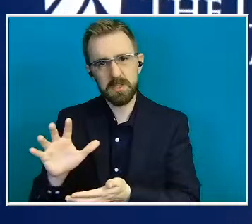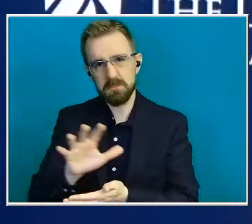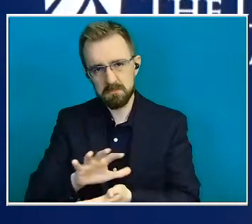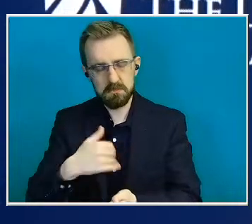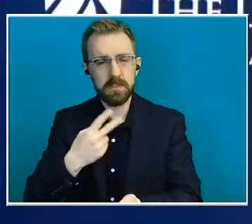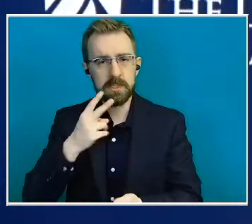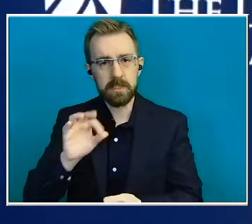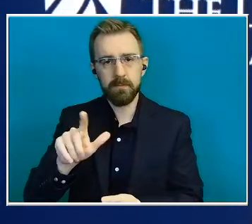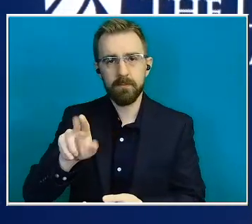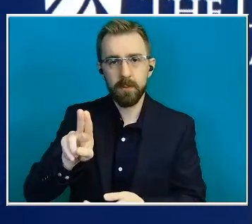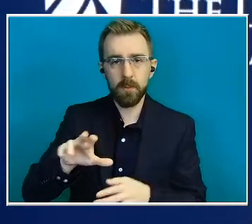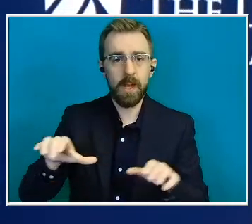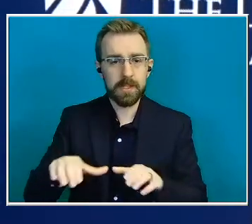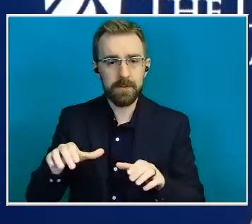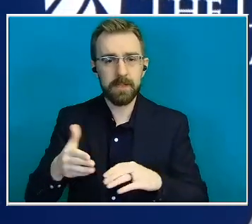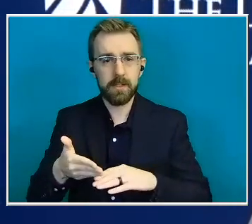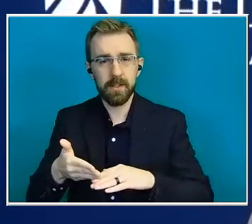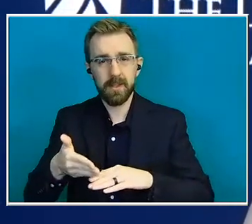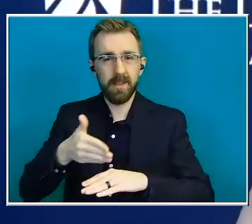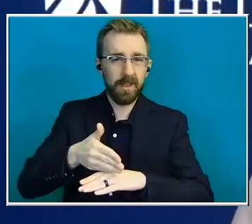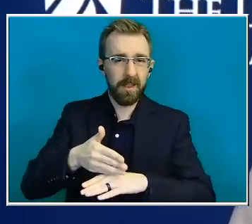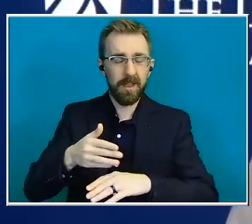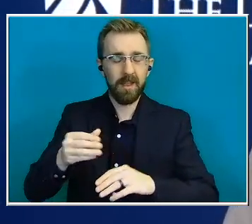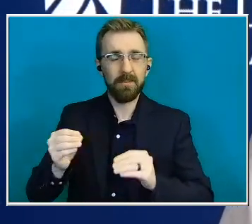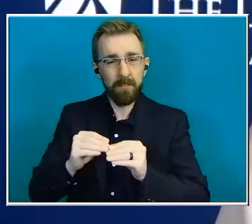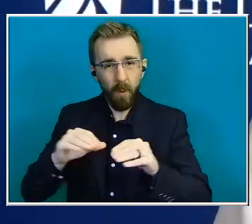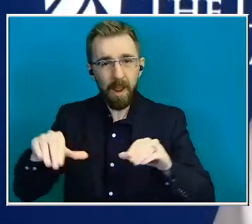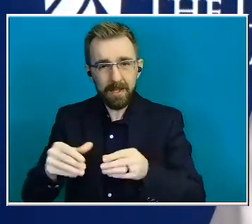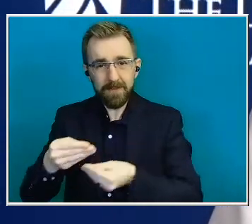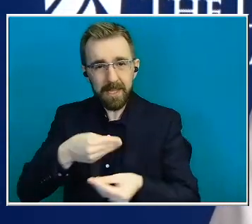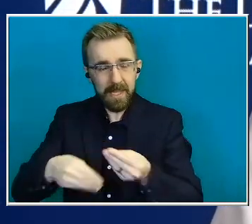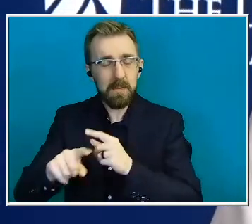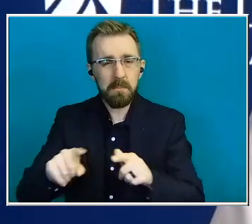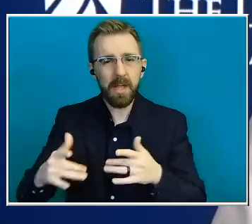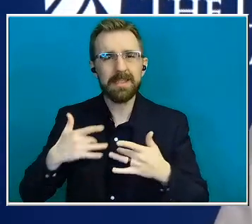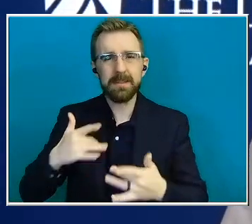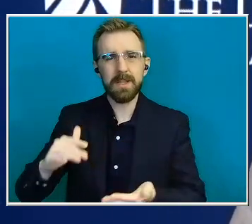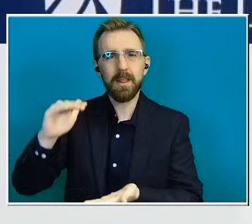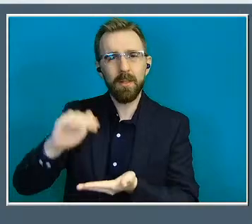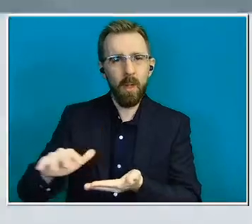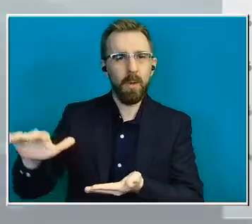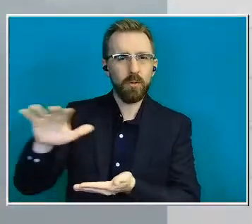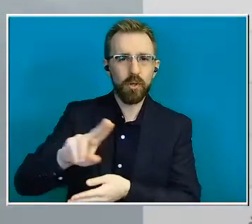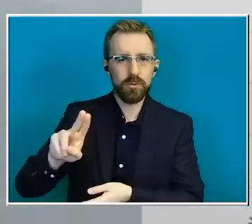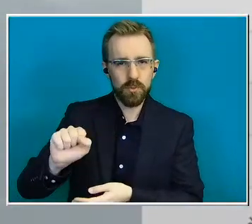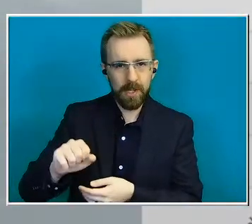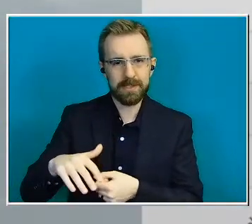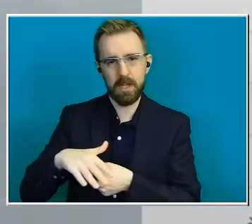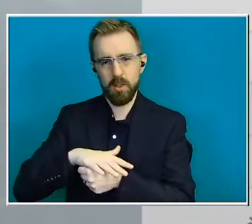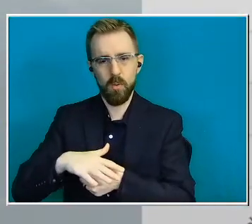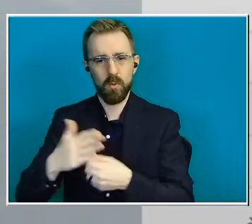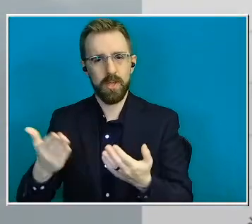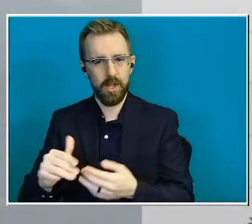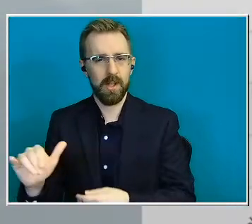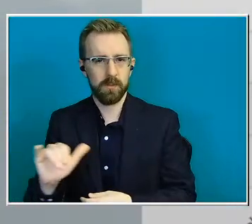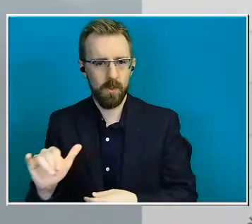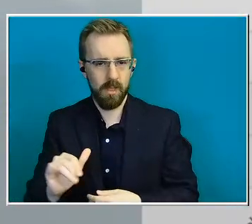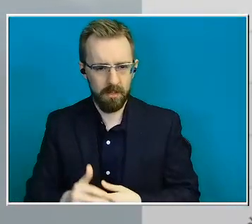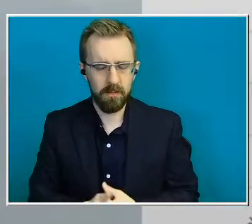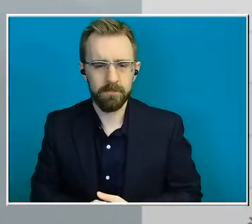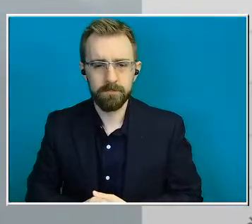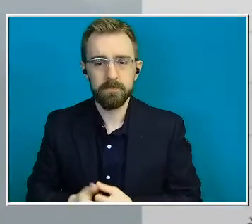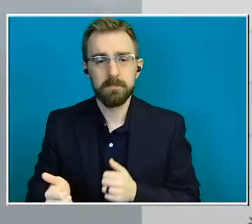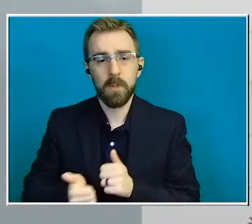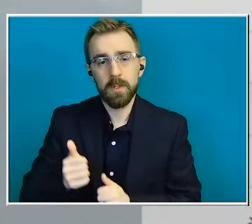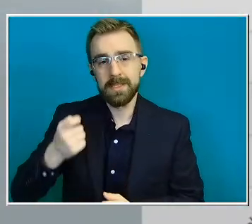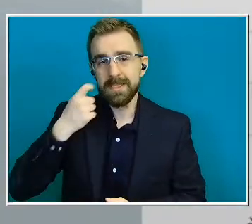increase slightly, but overall low in the country and locally here in our community as well. The most recent data we have